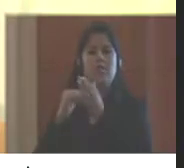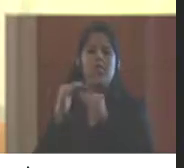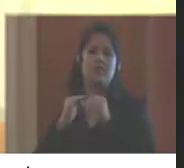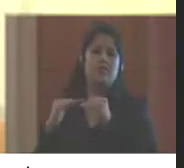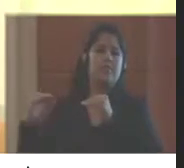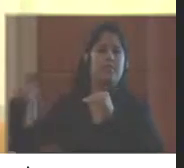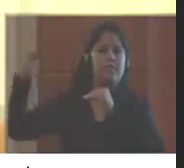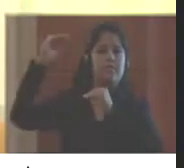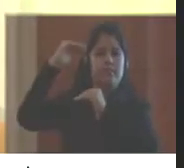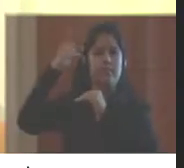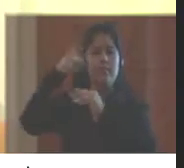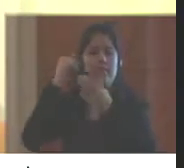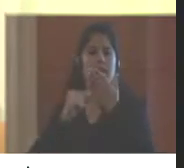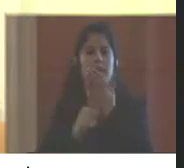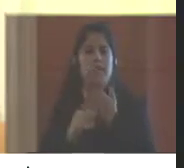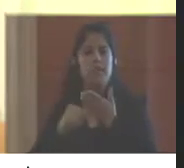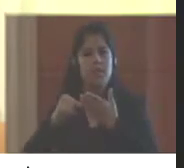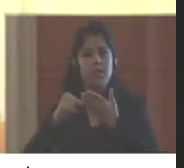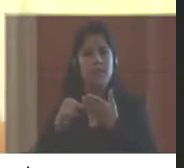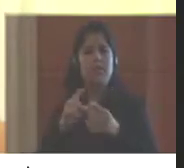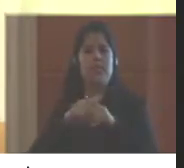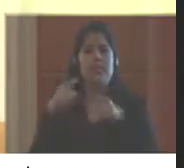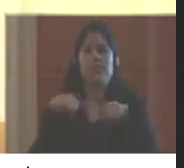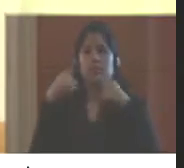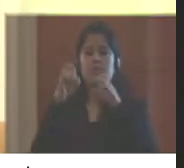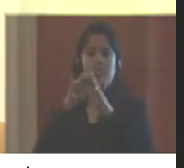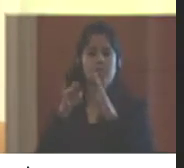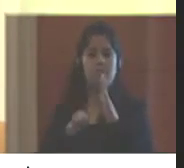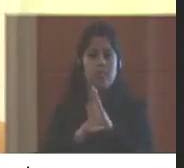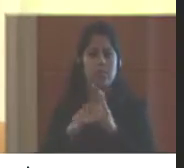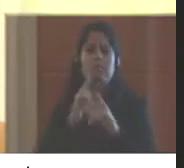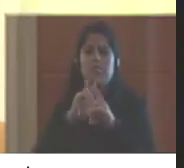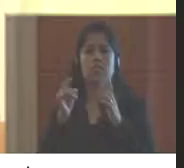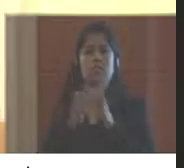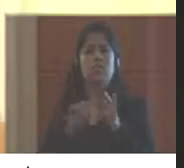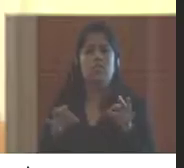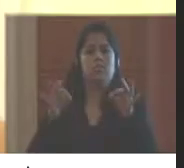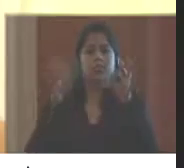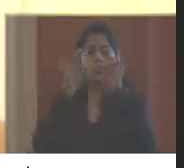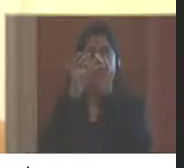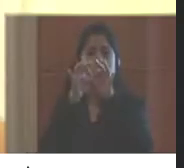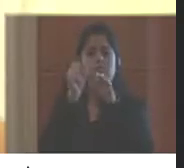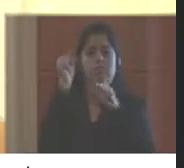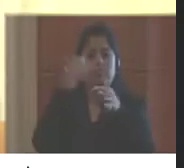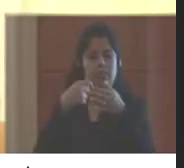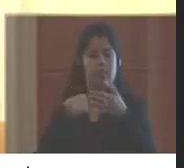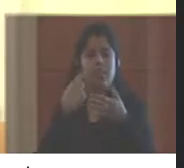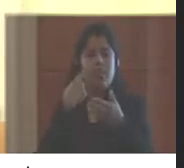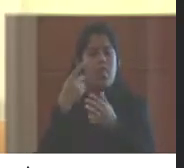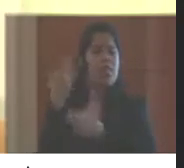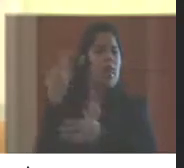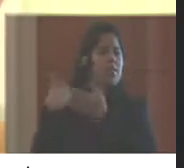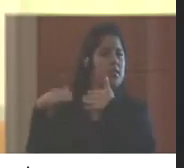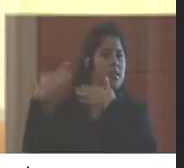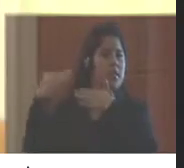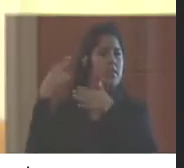with a profile of emergency experience, disaster experience, risk